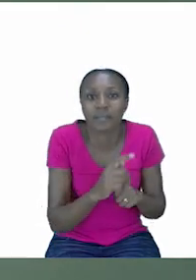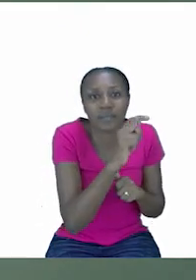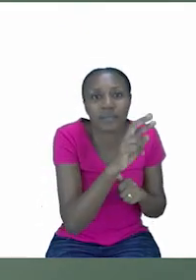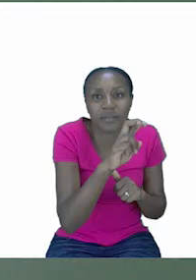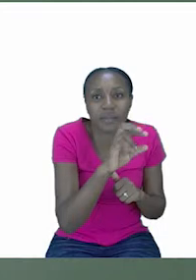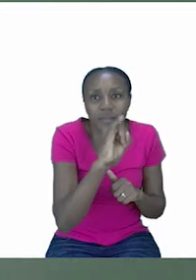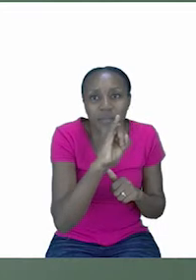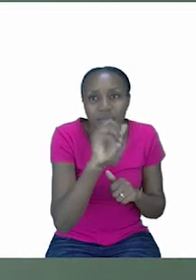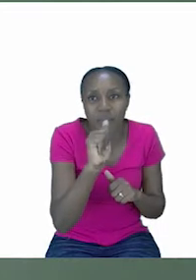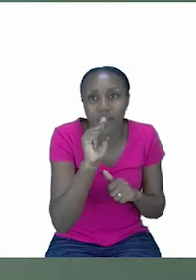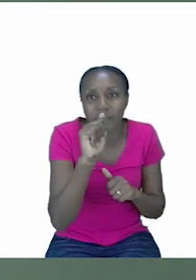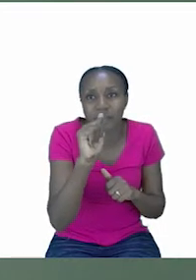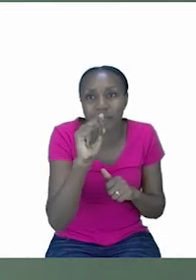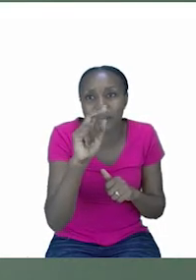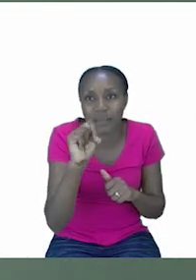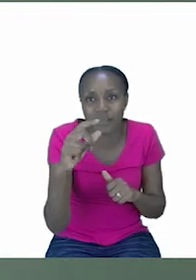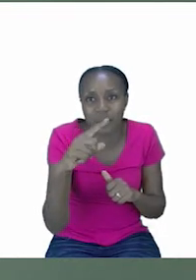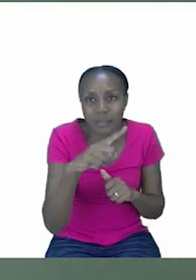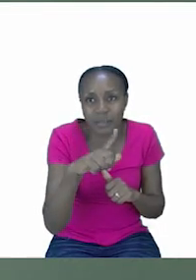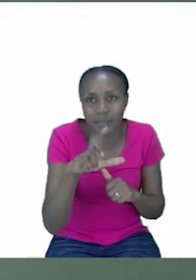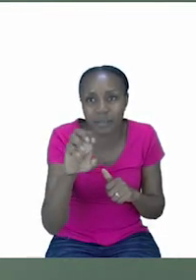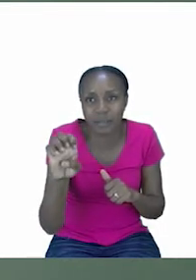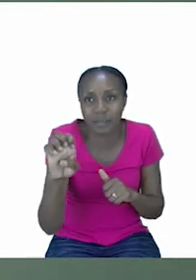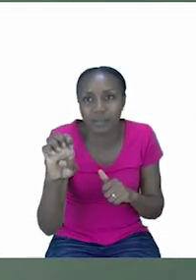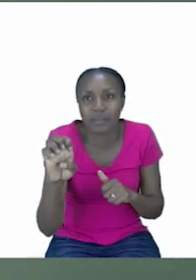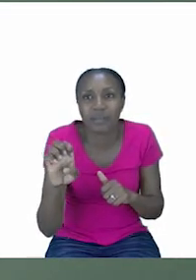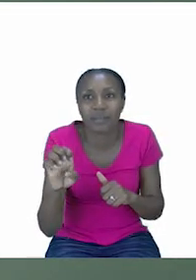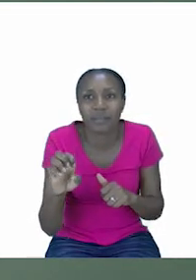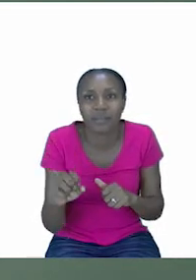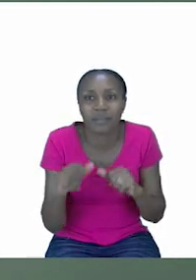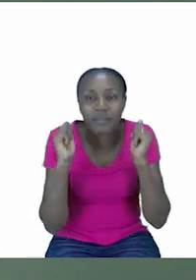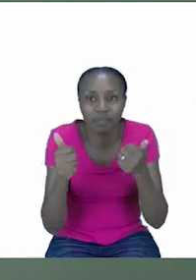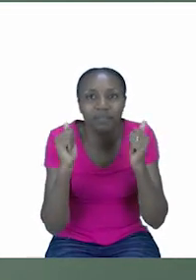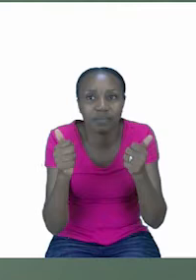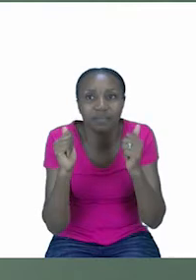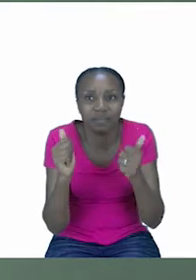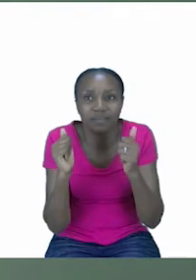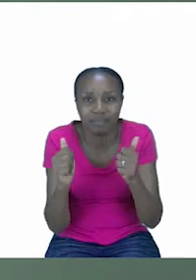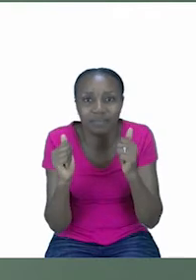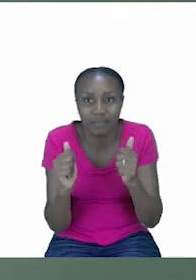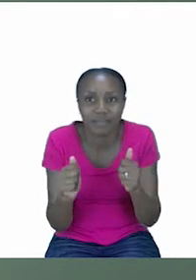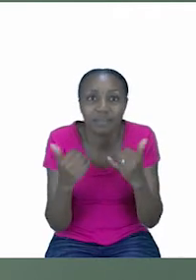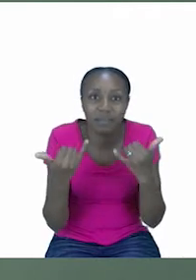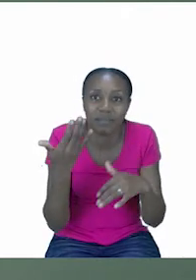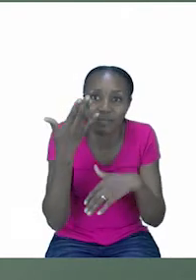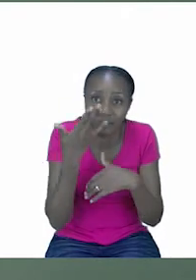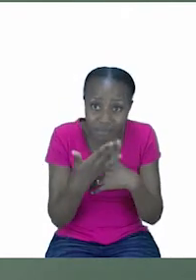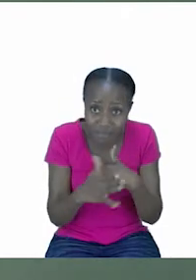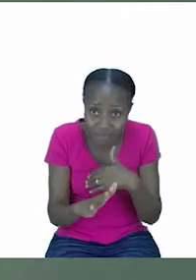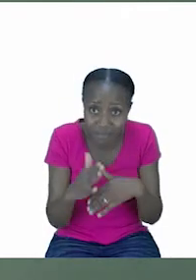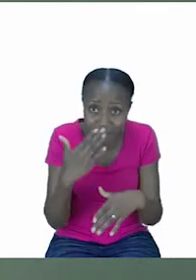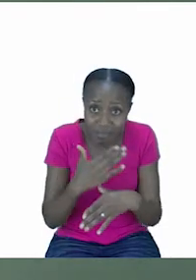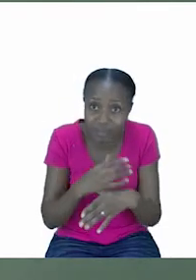Triangle. Very good, great ones. So I'd like you to please complete this exercise by yourself.